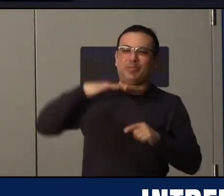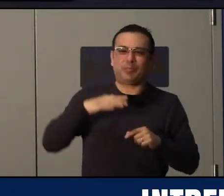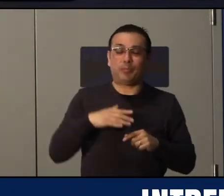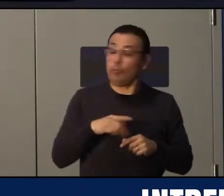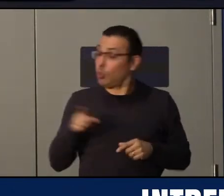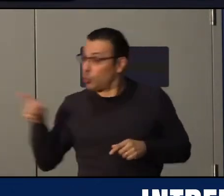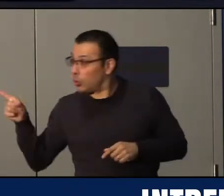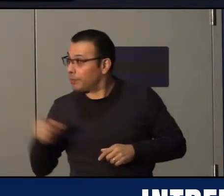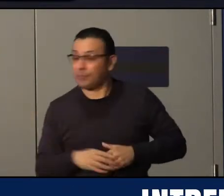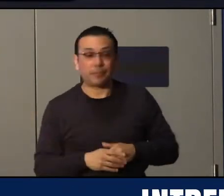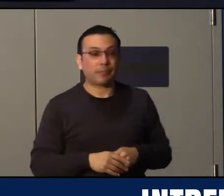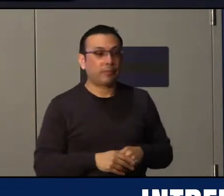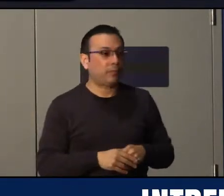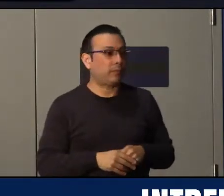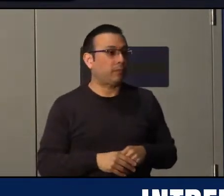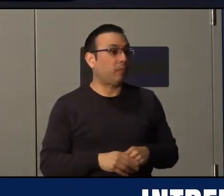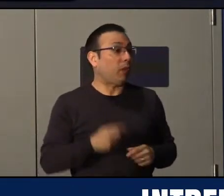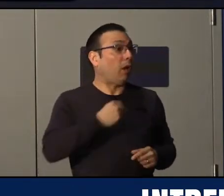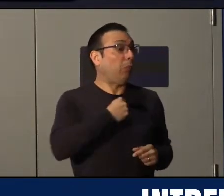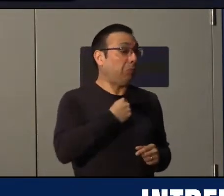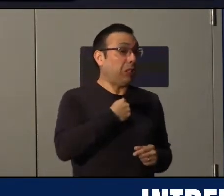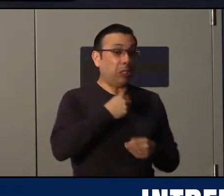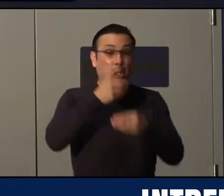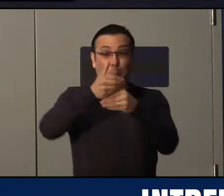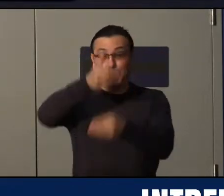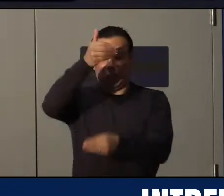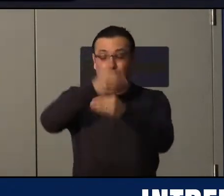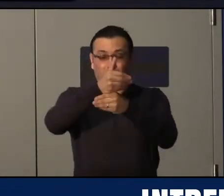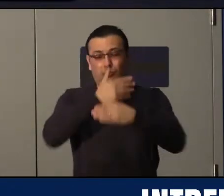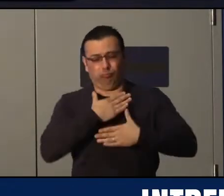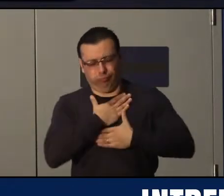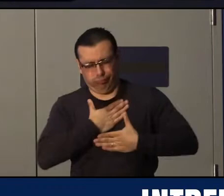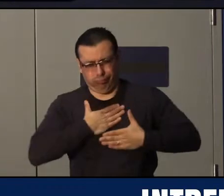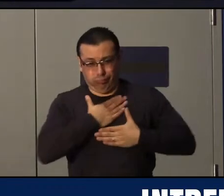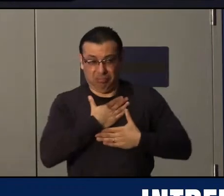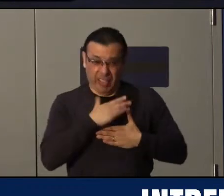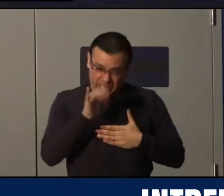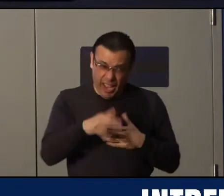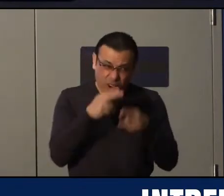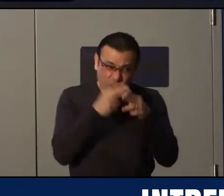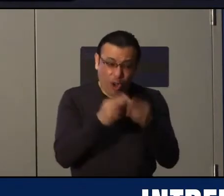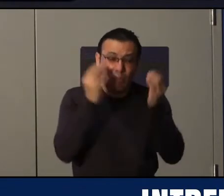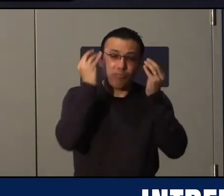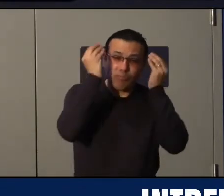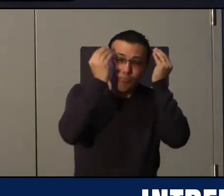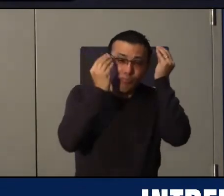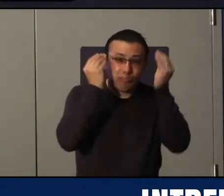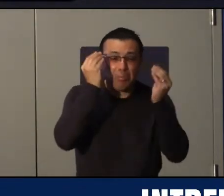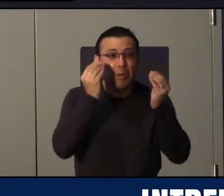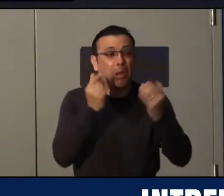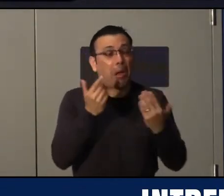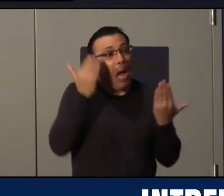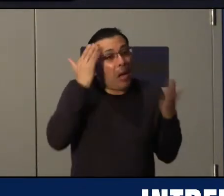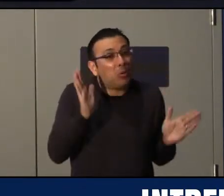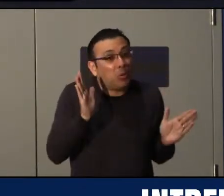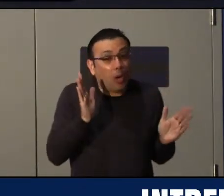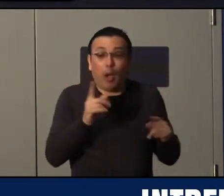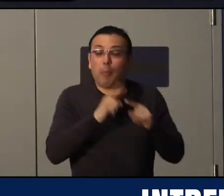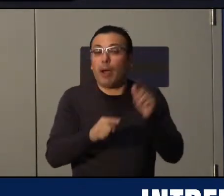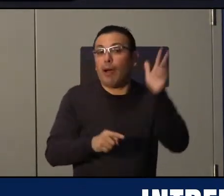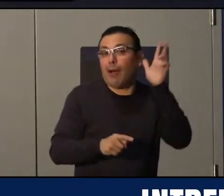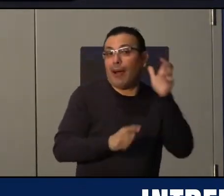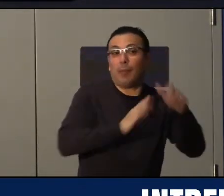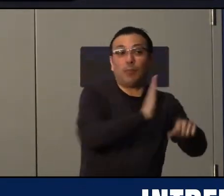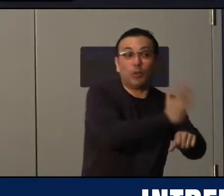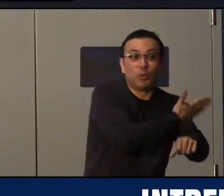didn't. I really enjoyed the view out the window. I don't know if it meditation, but it was certainly listening to music and looking at the view. I think what it did